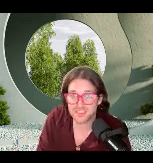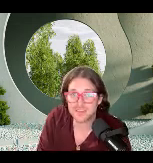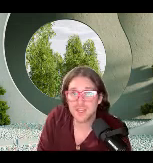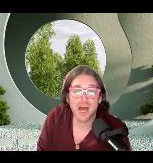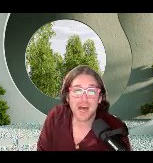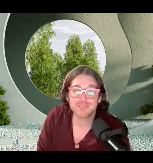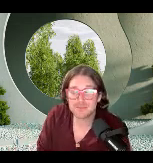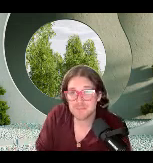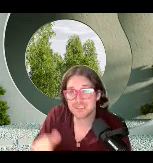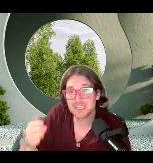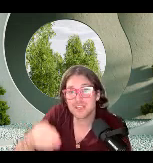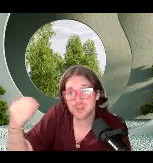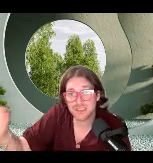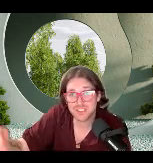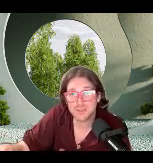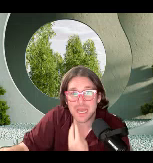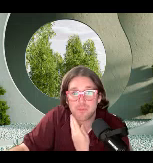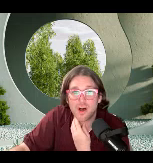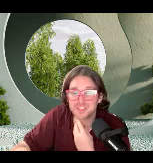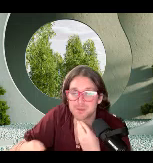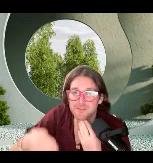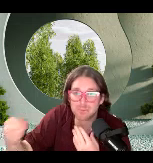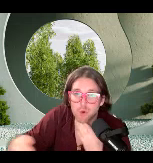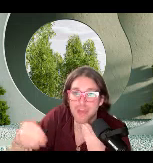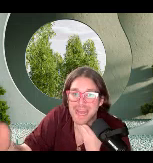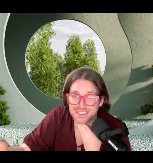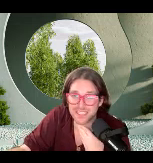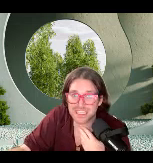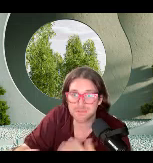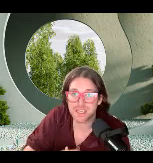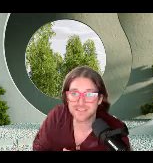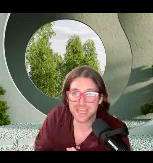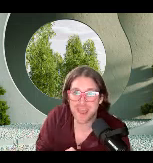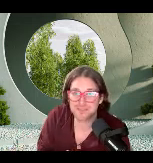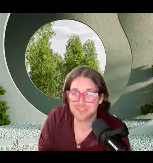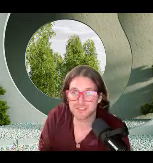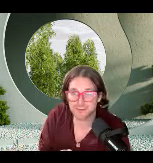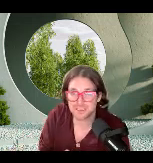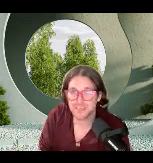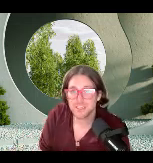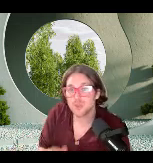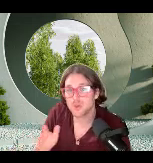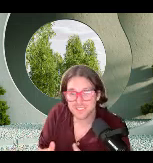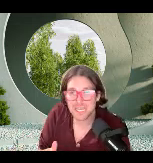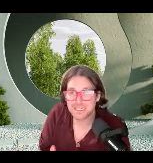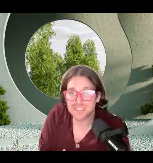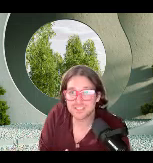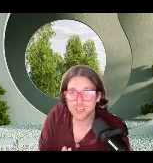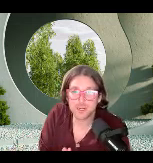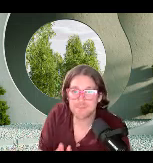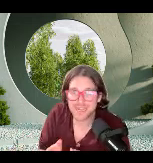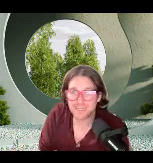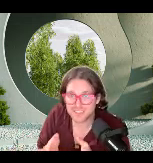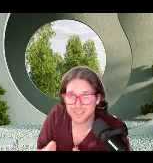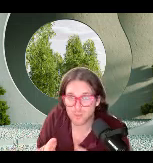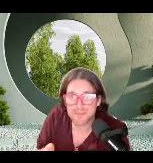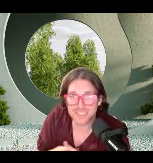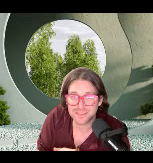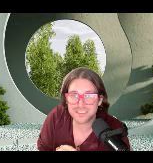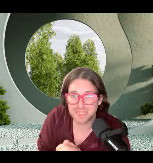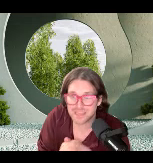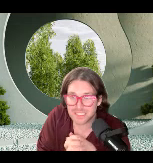these big organizations, sometimes linking directly to them will also provide more access, because they have some different tools and techniques that are